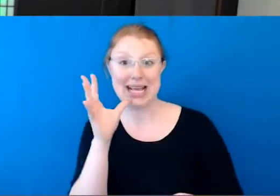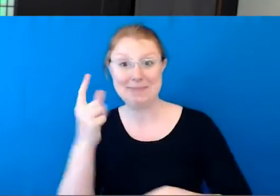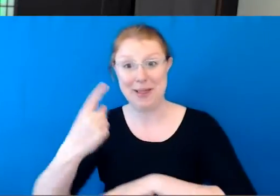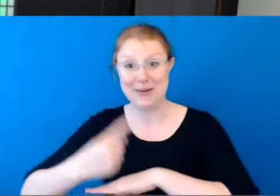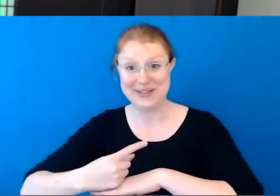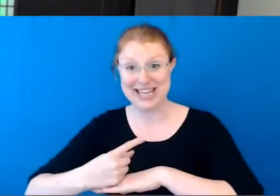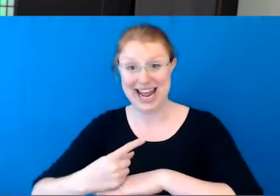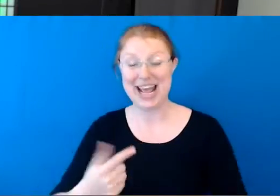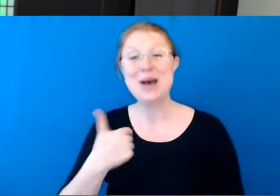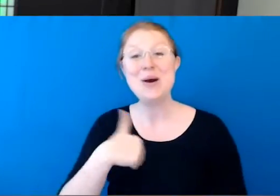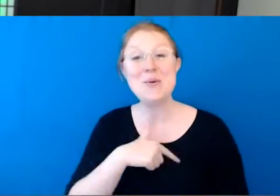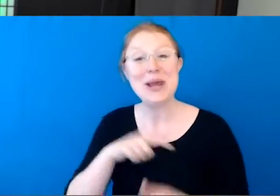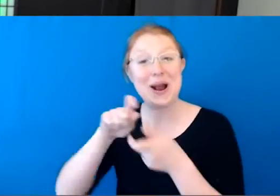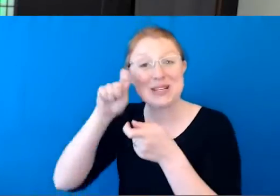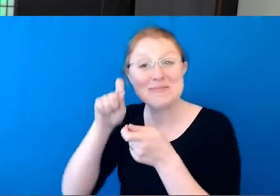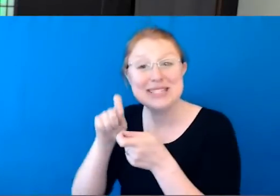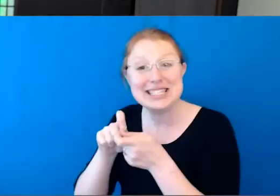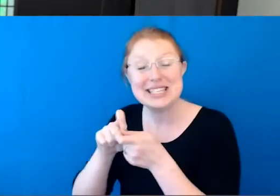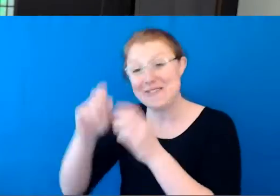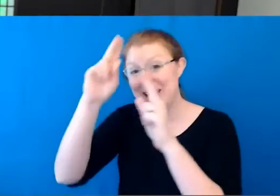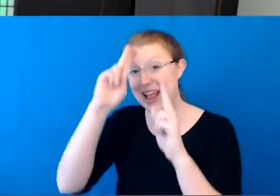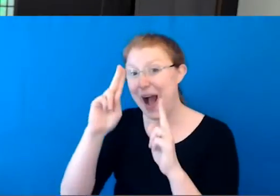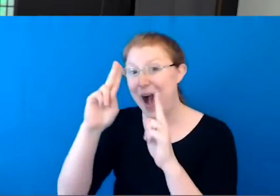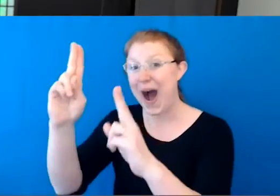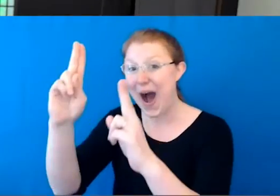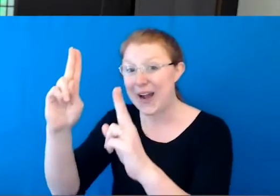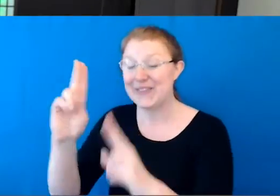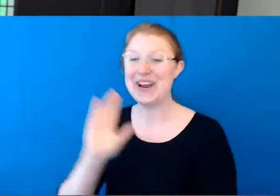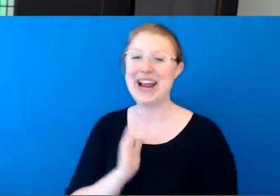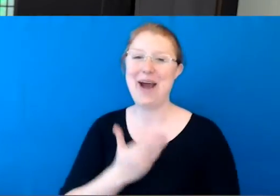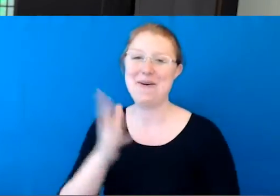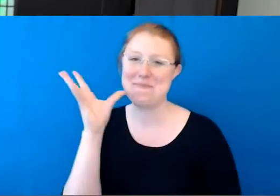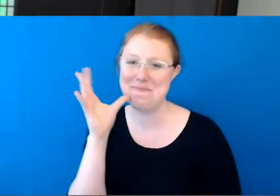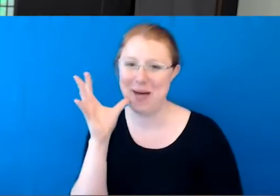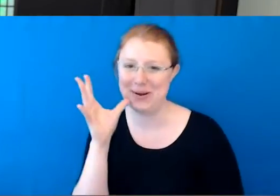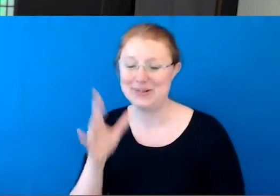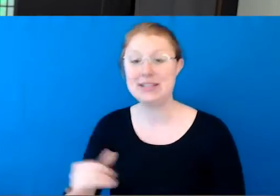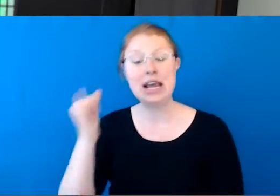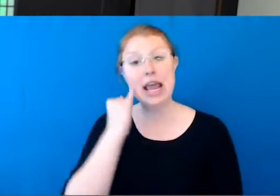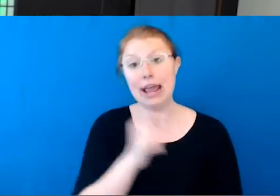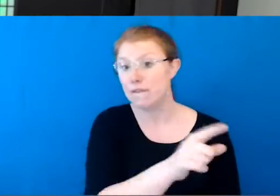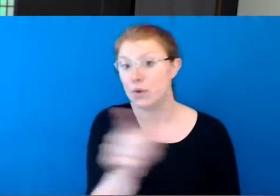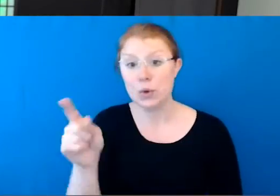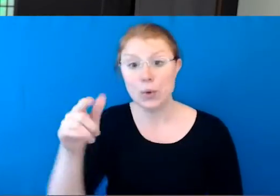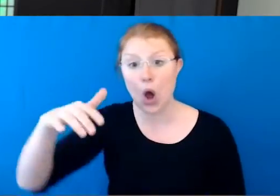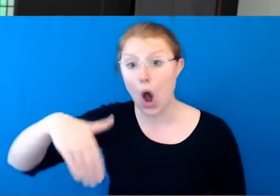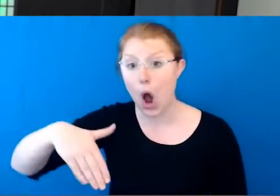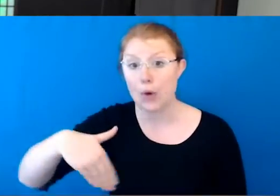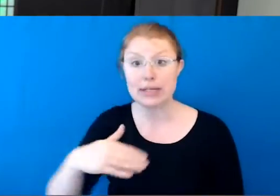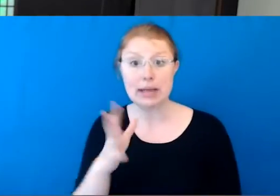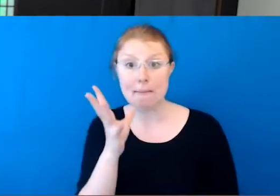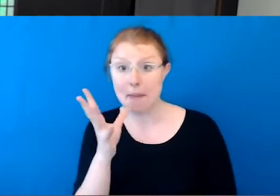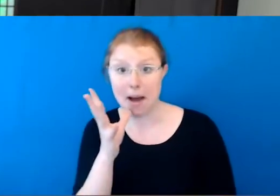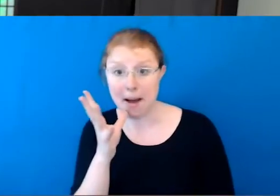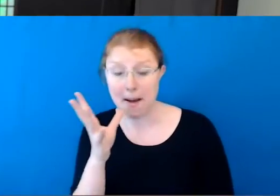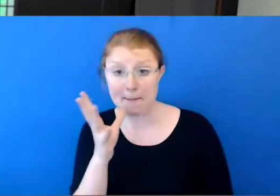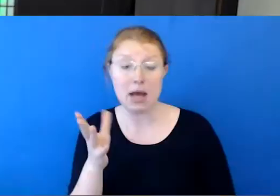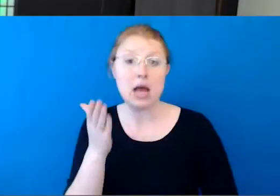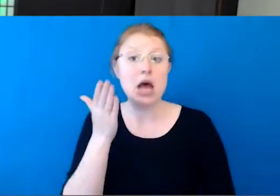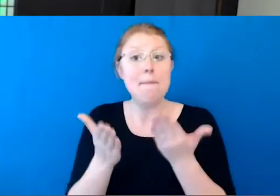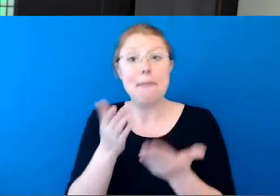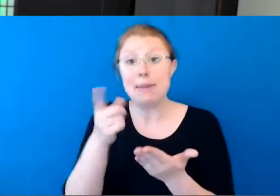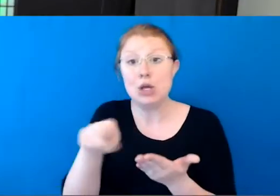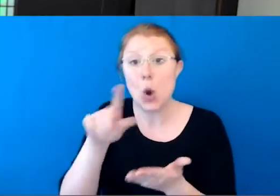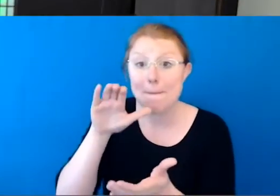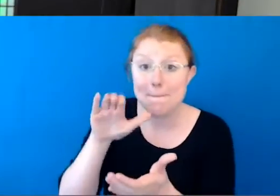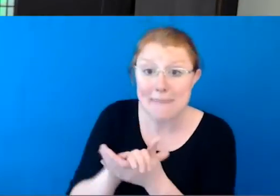honoring and extending our gratitude to our moms. But if you're not a mom, if you're a woman who maybe you're married and you don't have